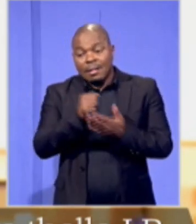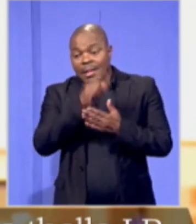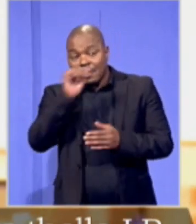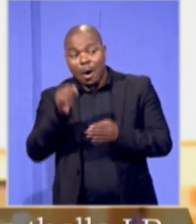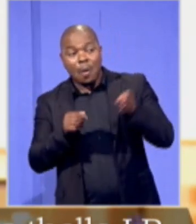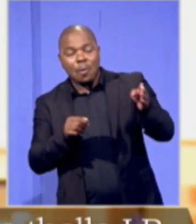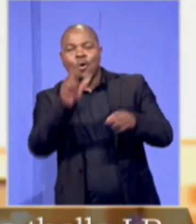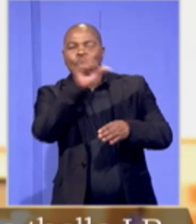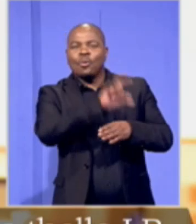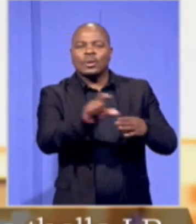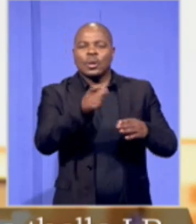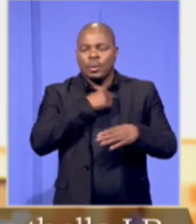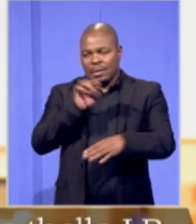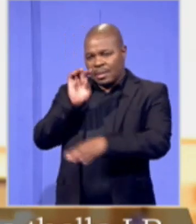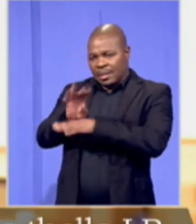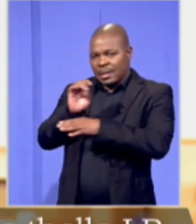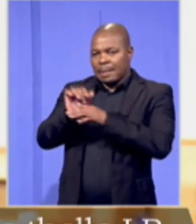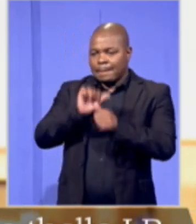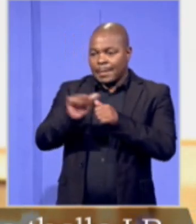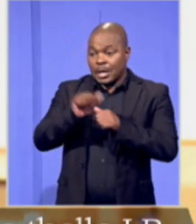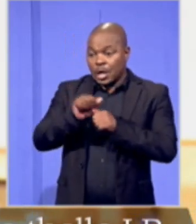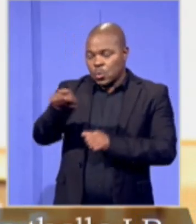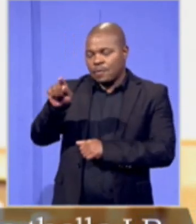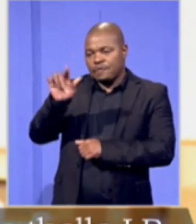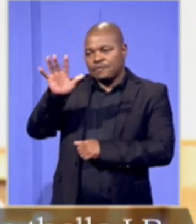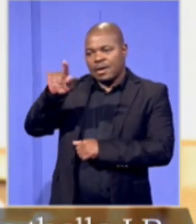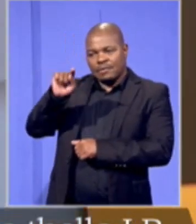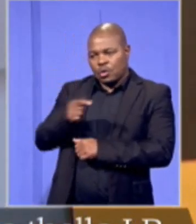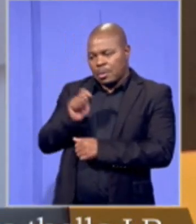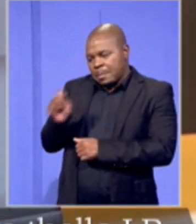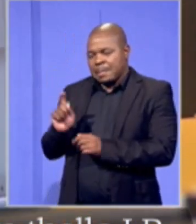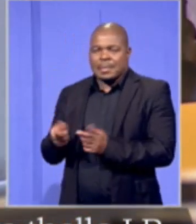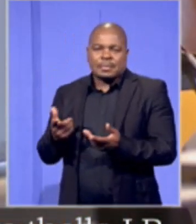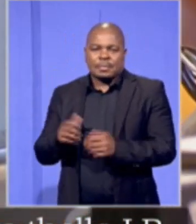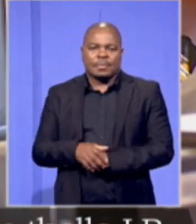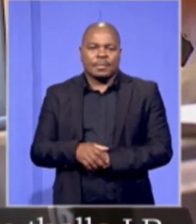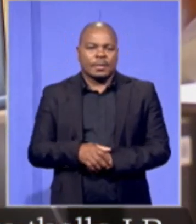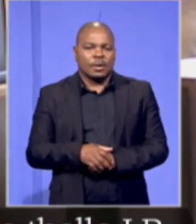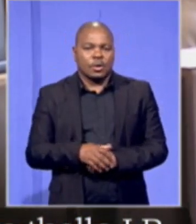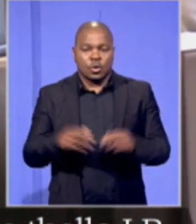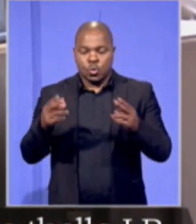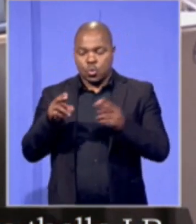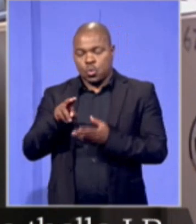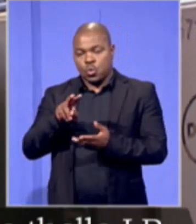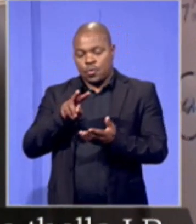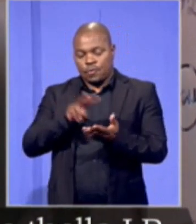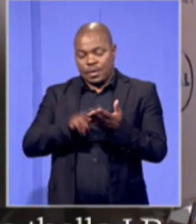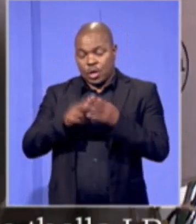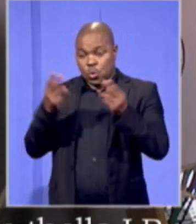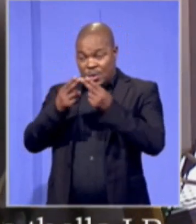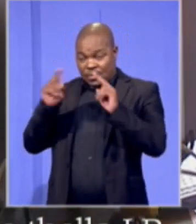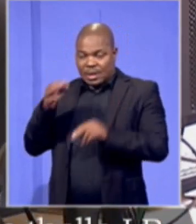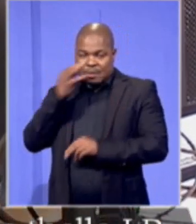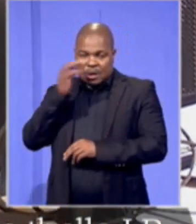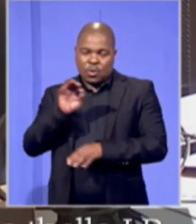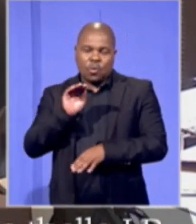such students, we advise them to pay 5,000 because we couldn't link them. Tsamaiso ya Univen ya re baithuti ba fetang dikete